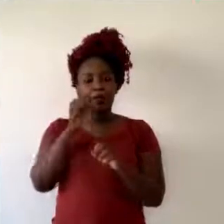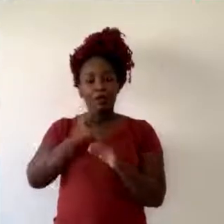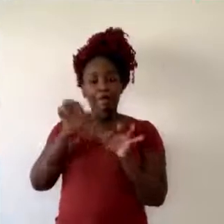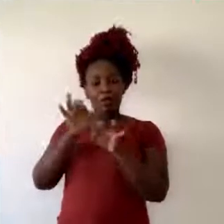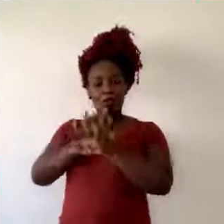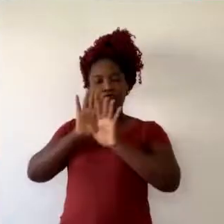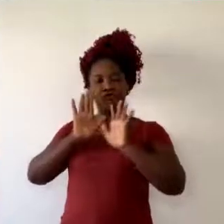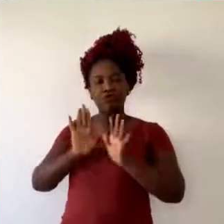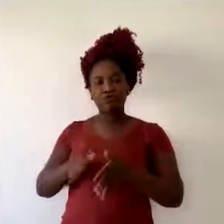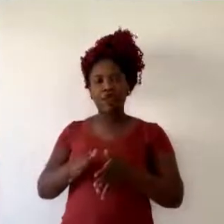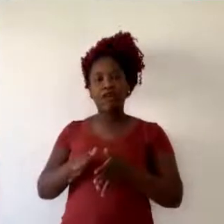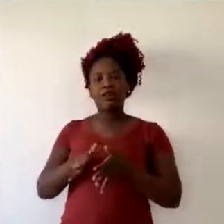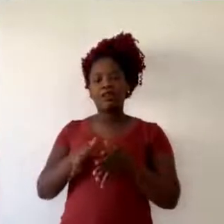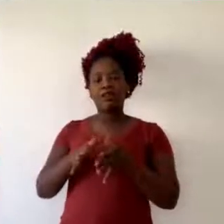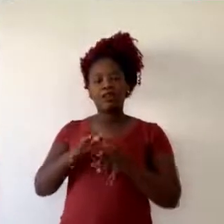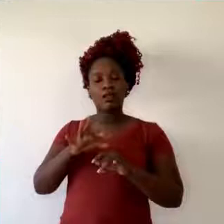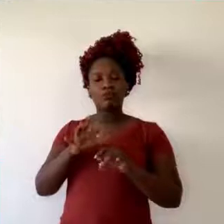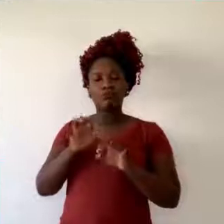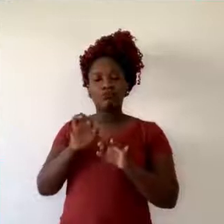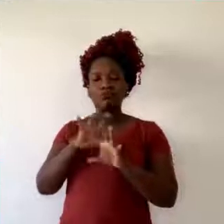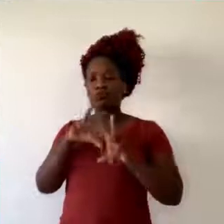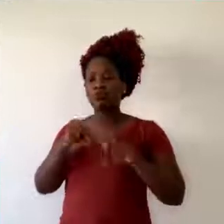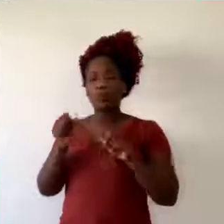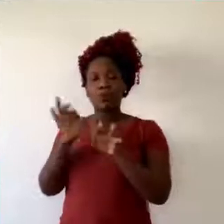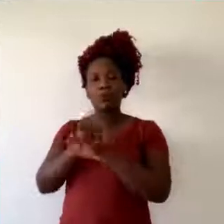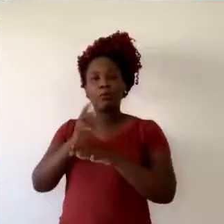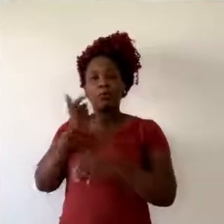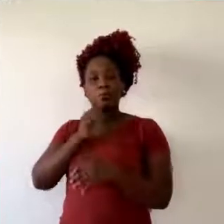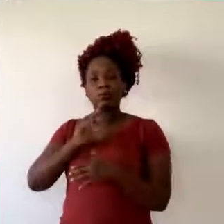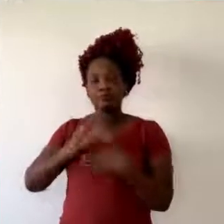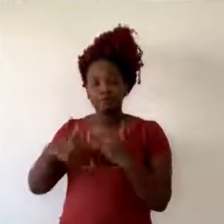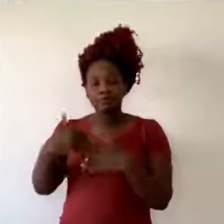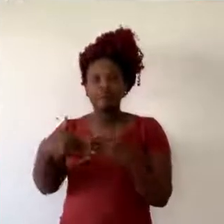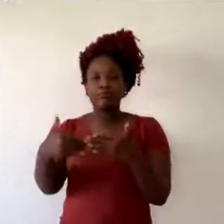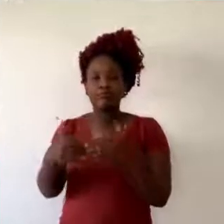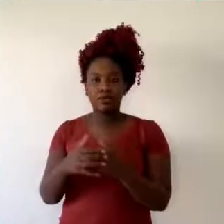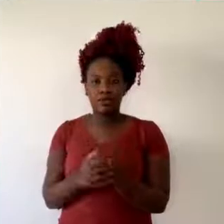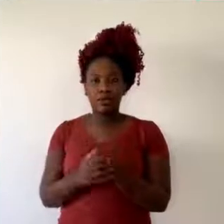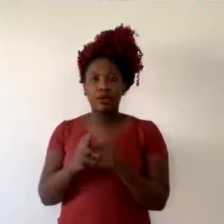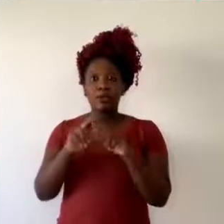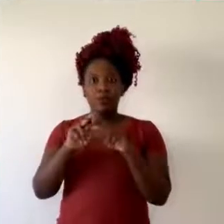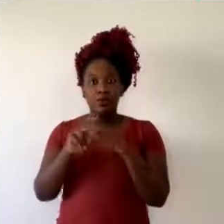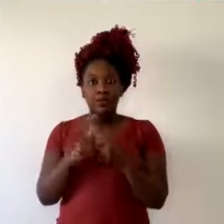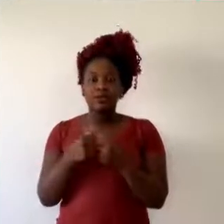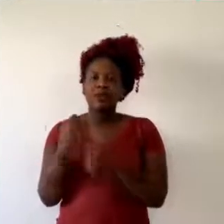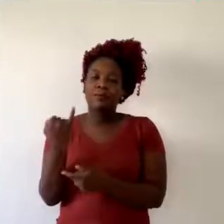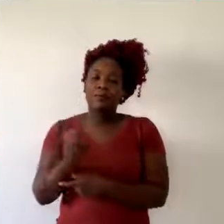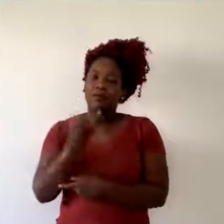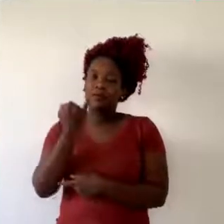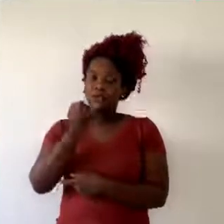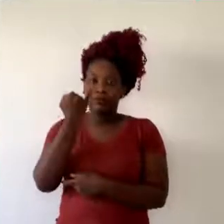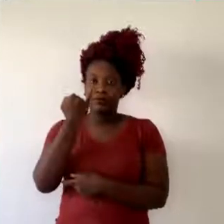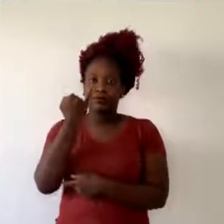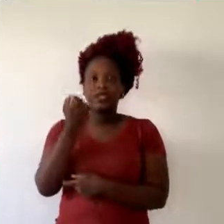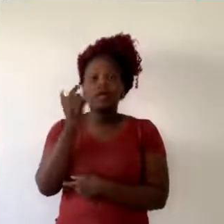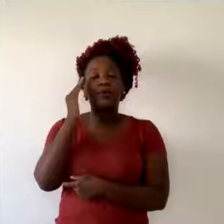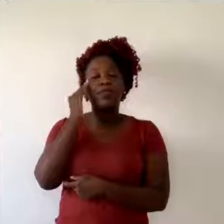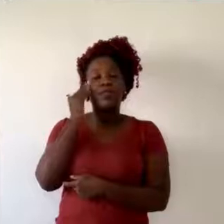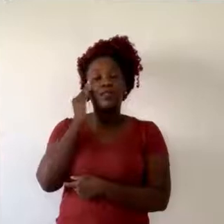do it when she has the necessary resources to do that. So this is an important